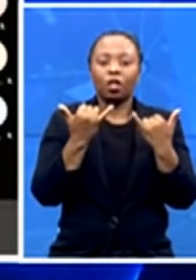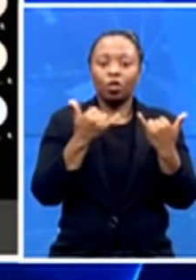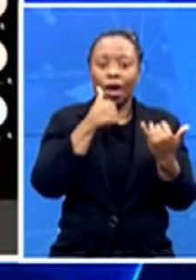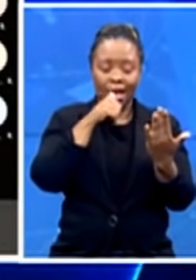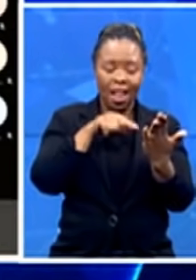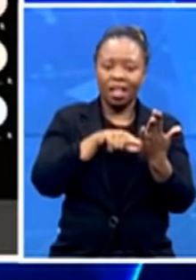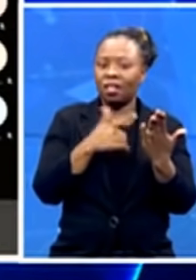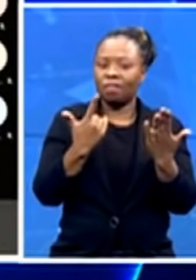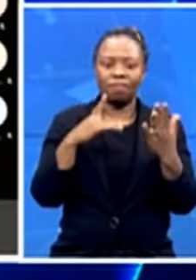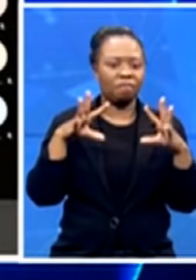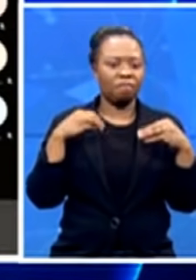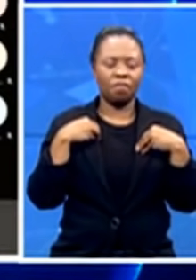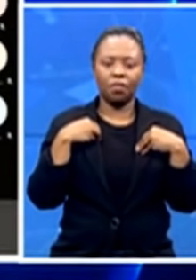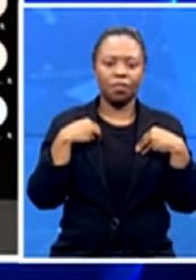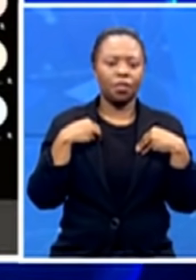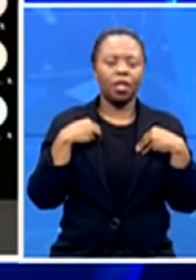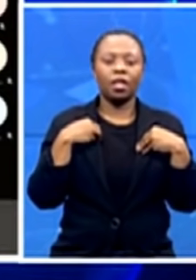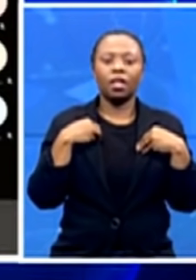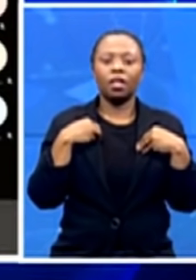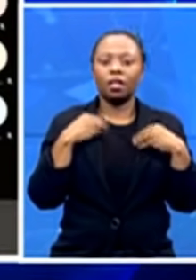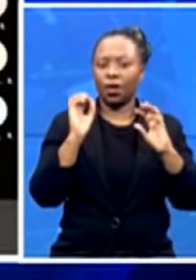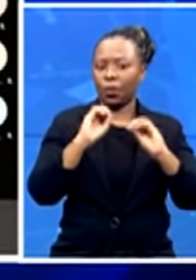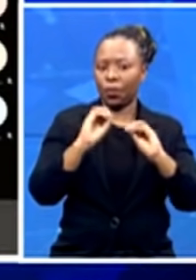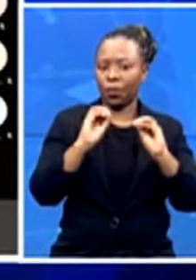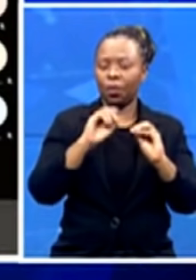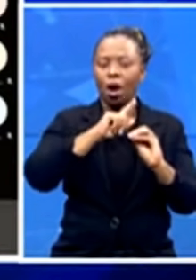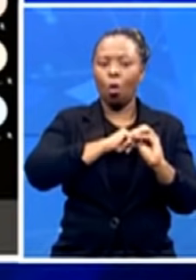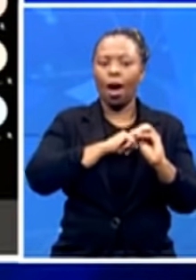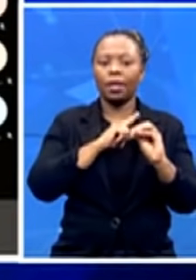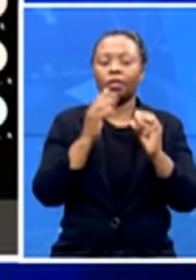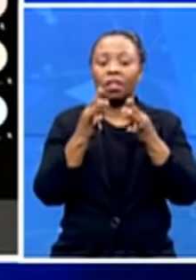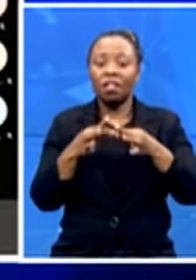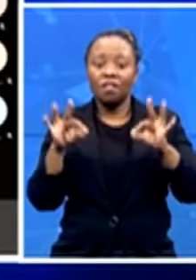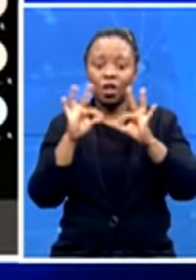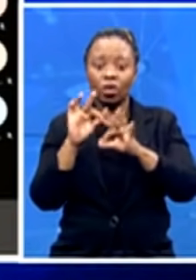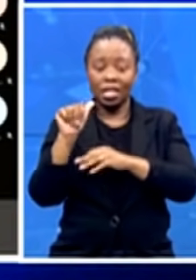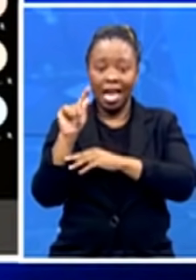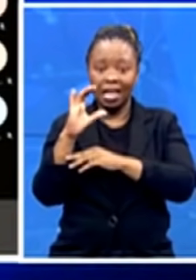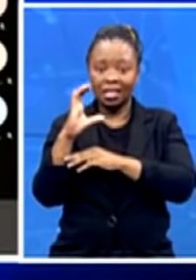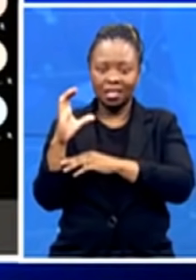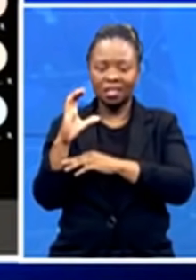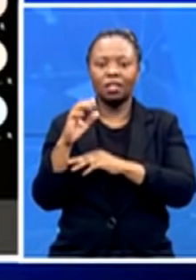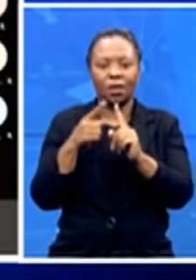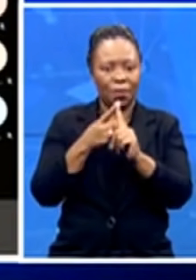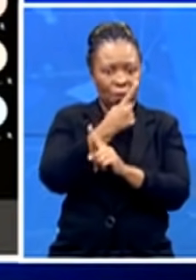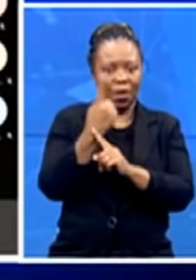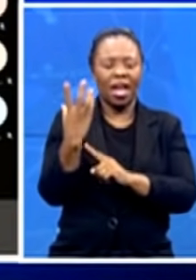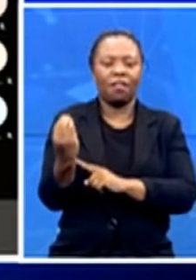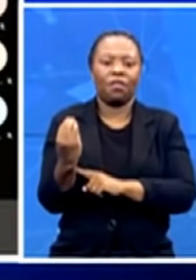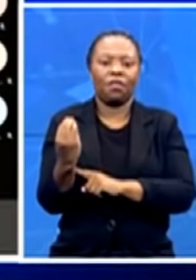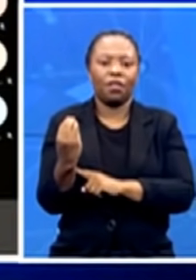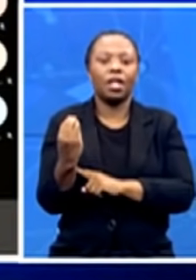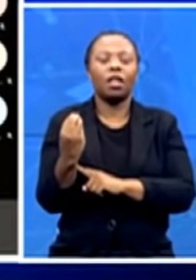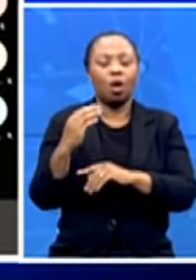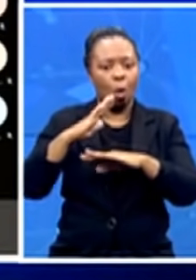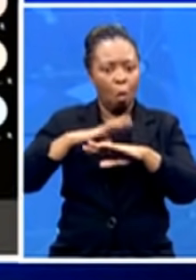of the rules, norms, and values of the ANC, close quote. It further instructed the officials to advise Mr. Magashule